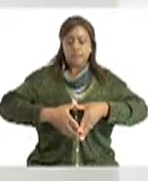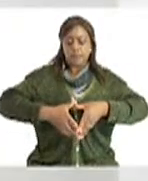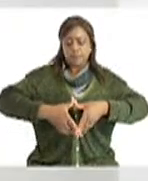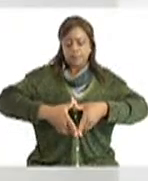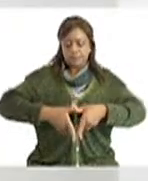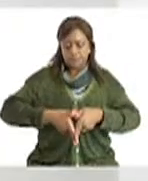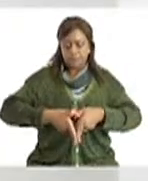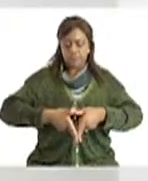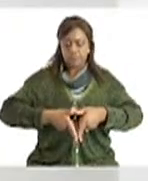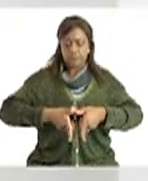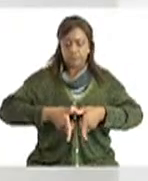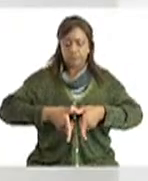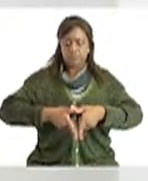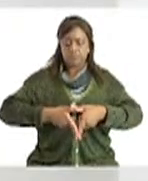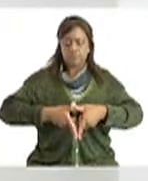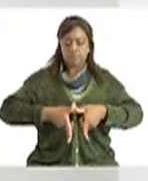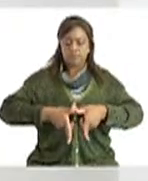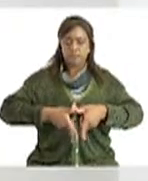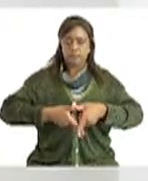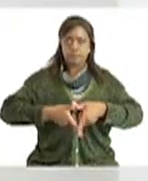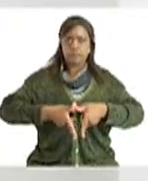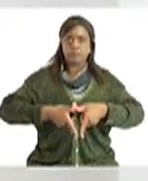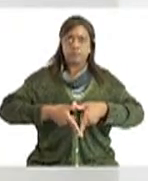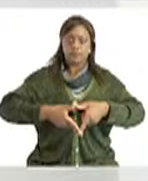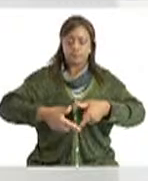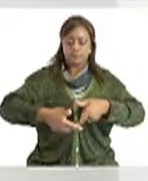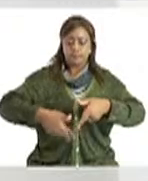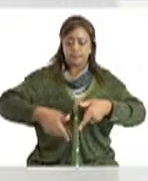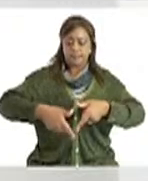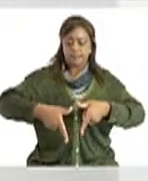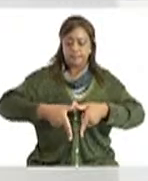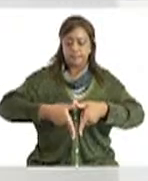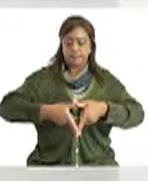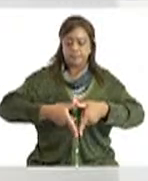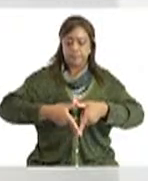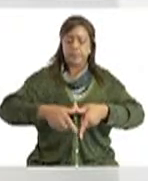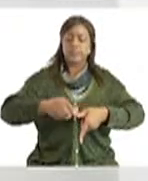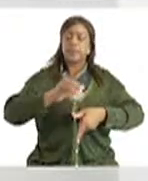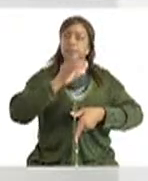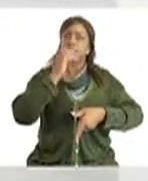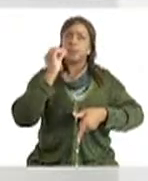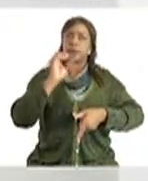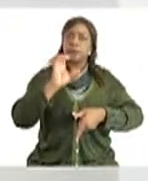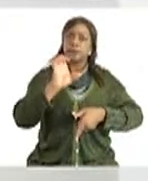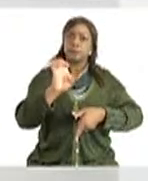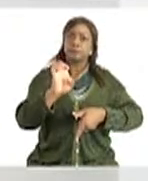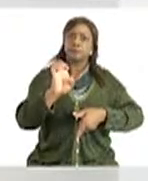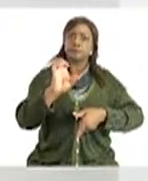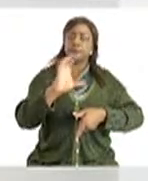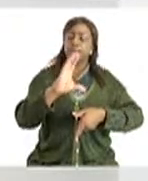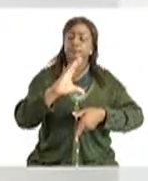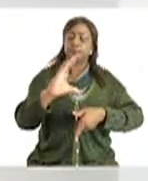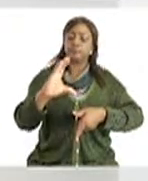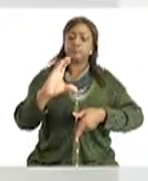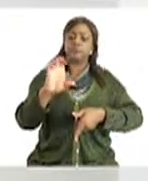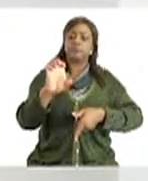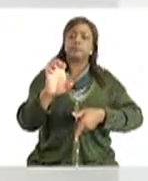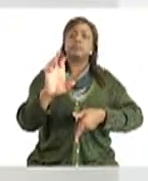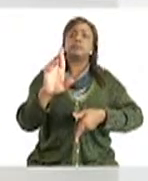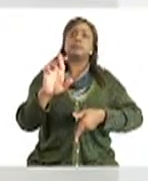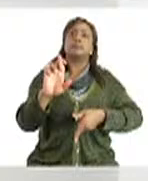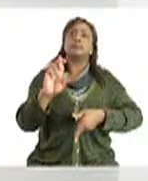for closing and opening known as the cervix. And from the cervix we have